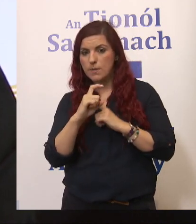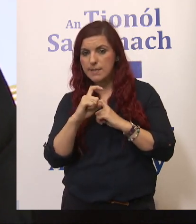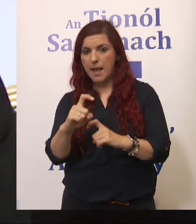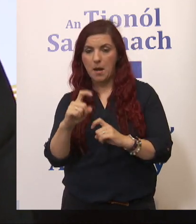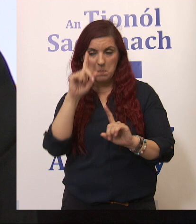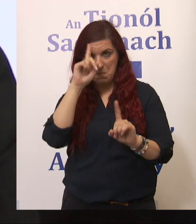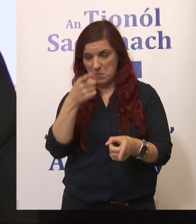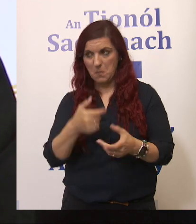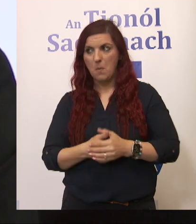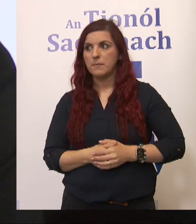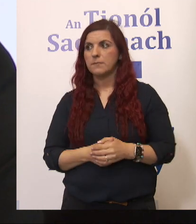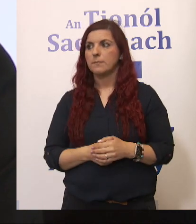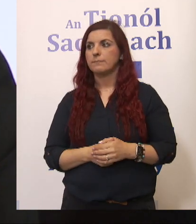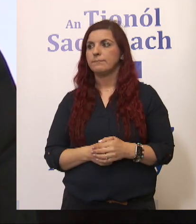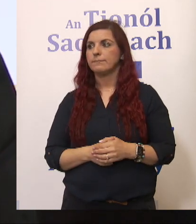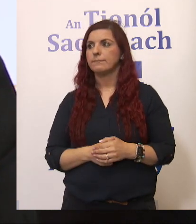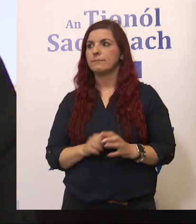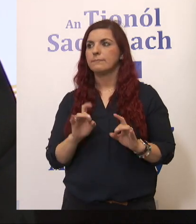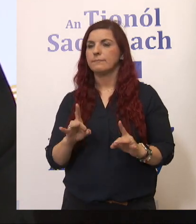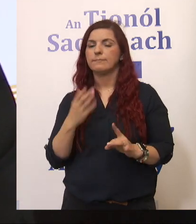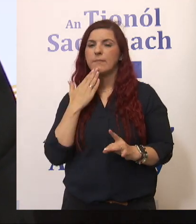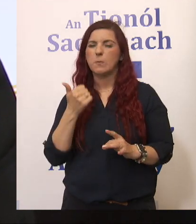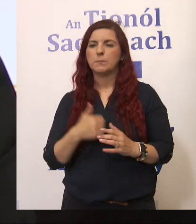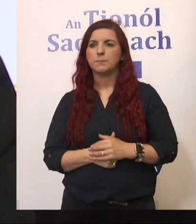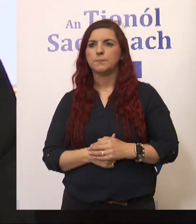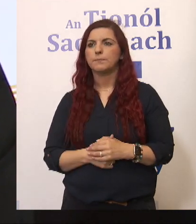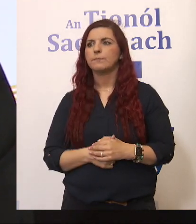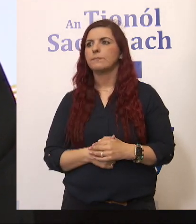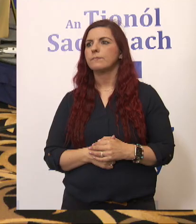but who's to say, you know.